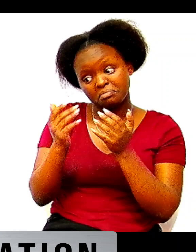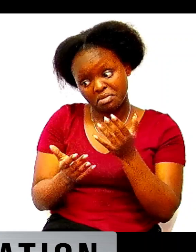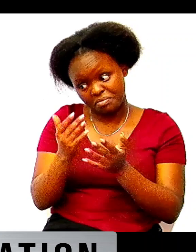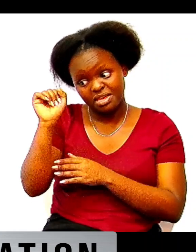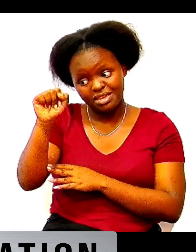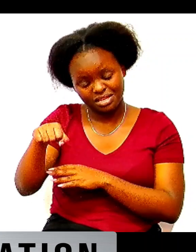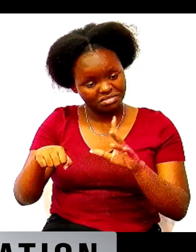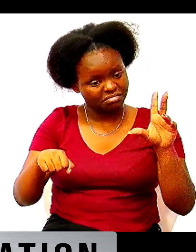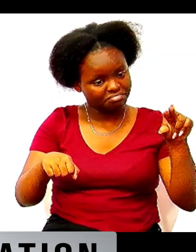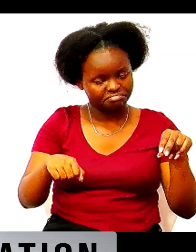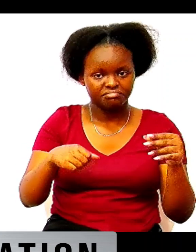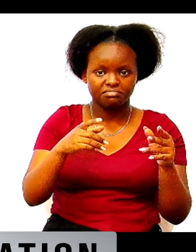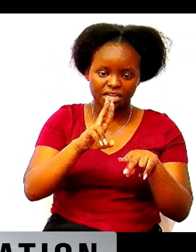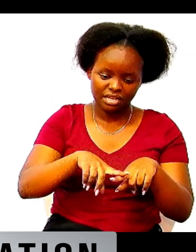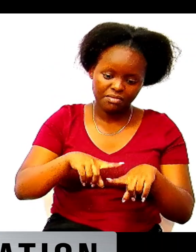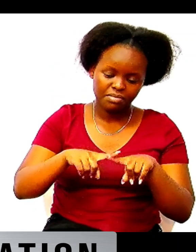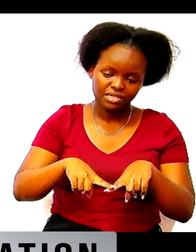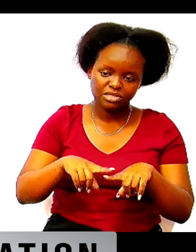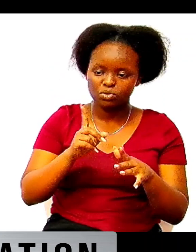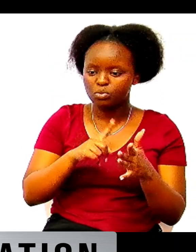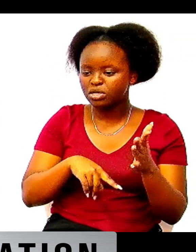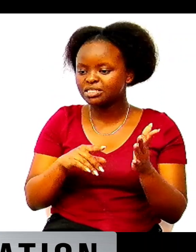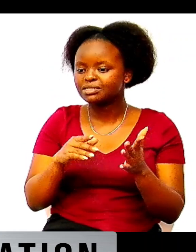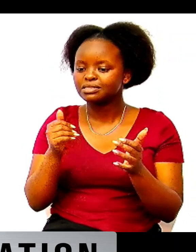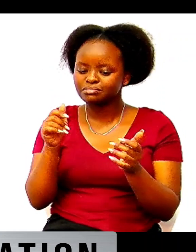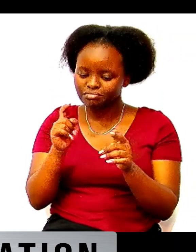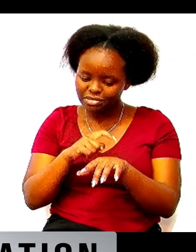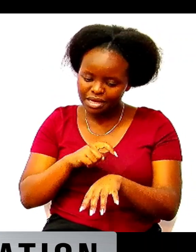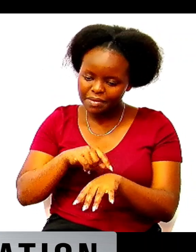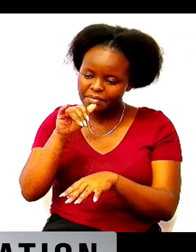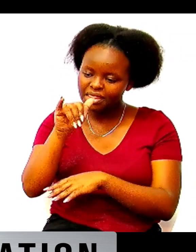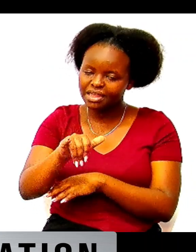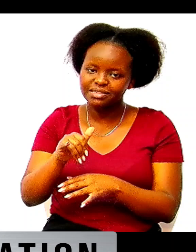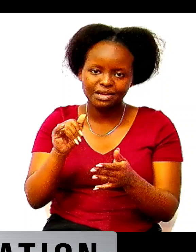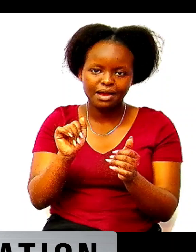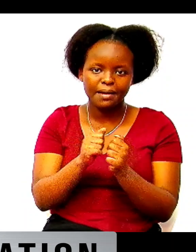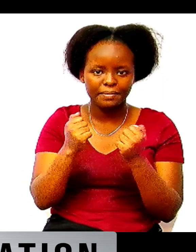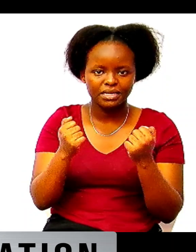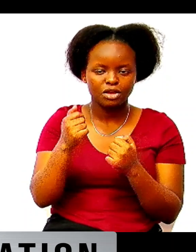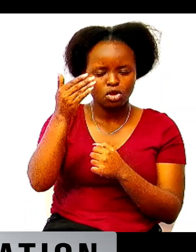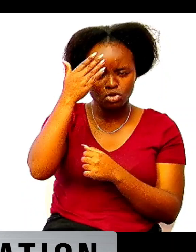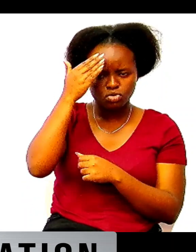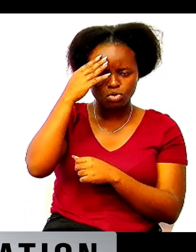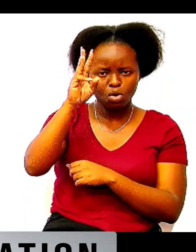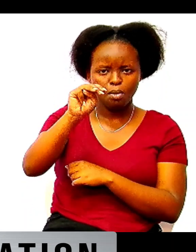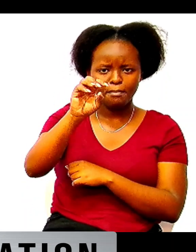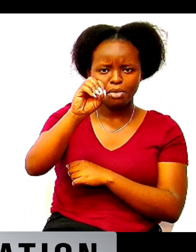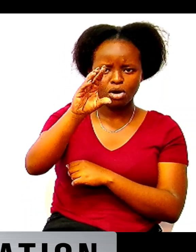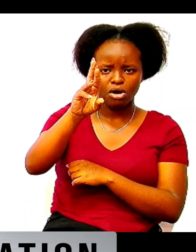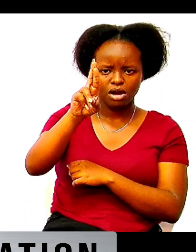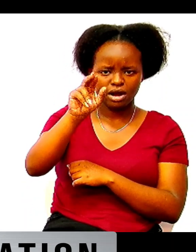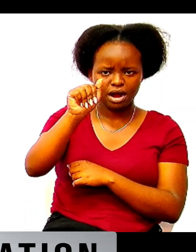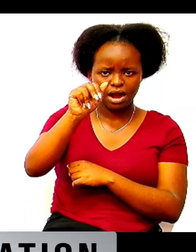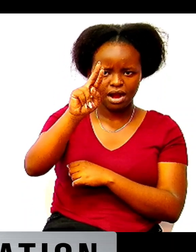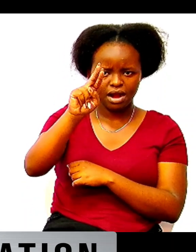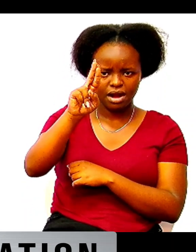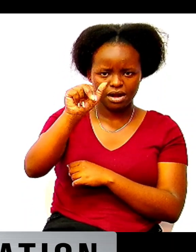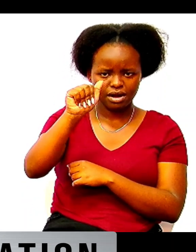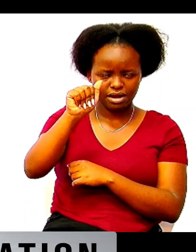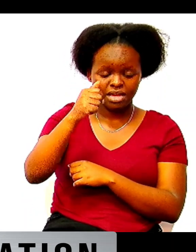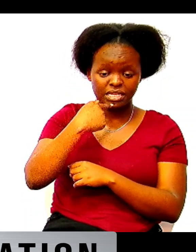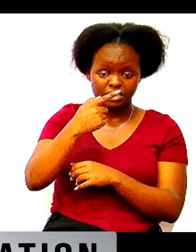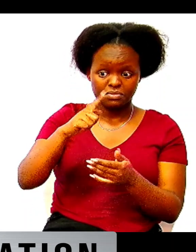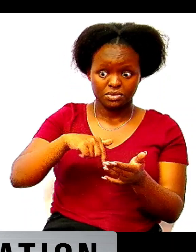all depends on the dynamics that were happening at that time. Yeah. You know Morara Kibasu? Yes. Yeah, Morara Kibasu has been saying